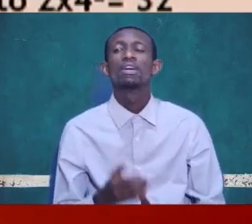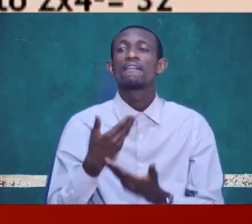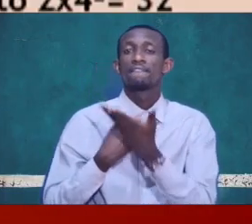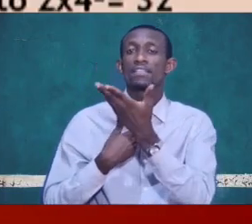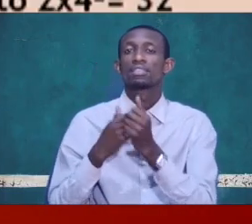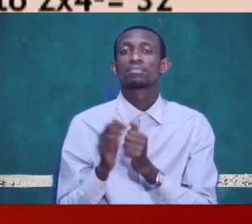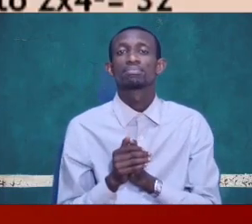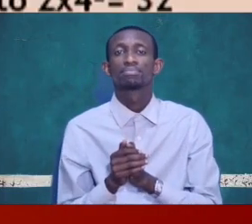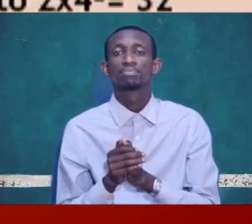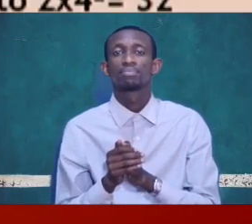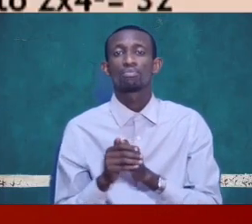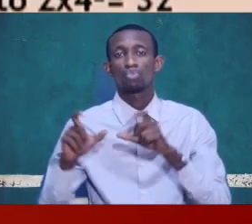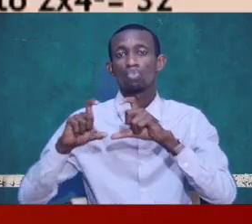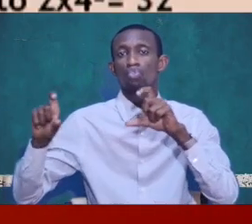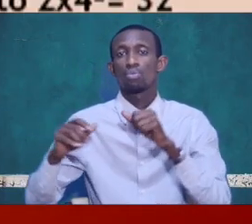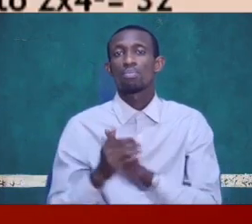the formula. It is